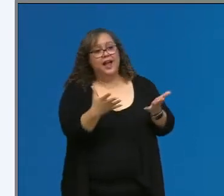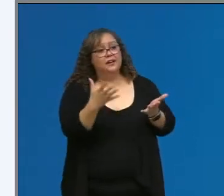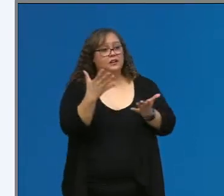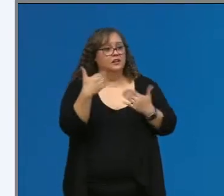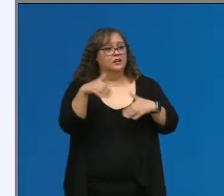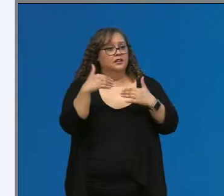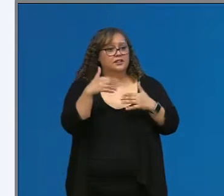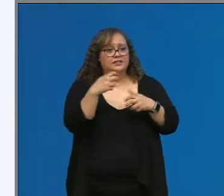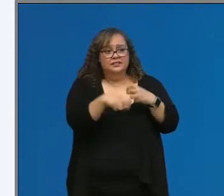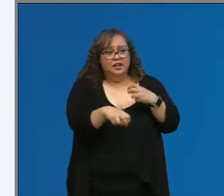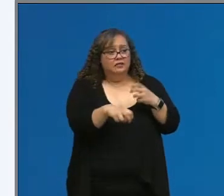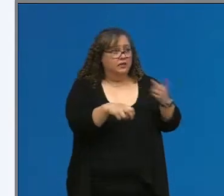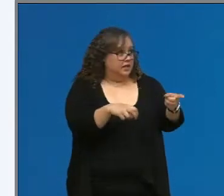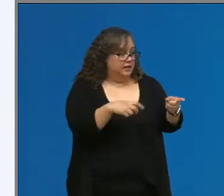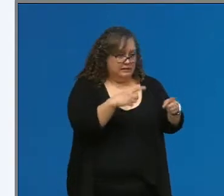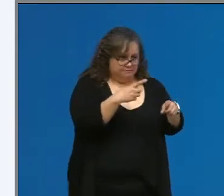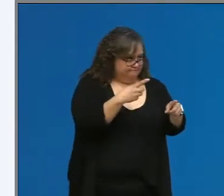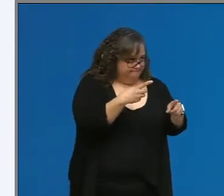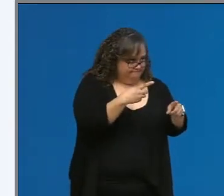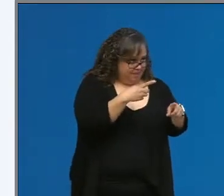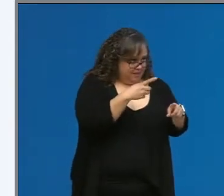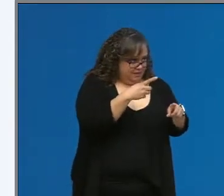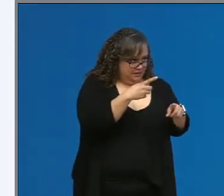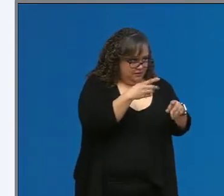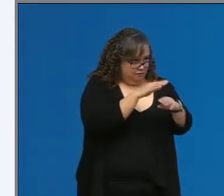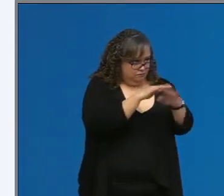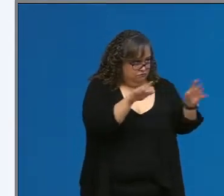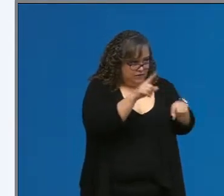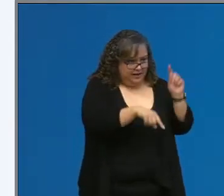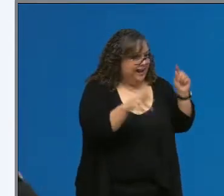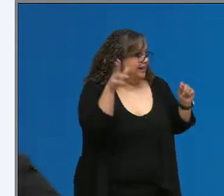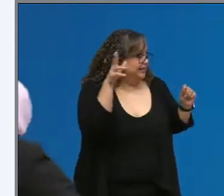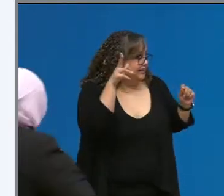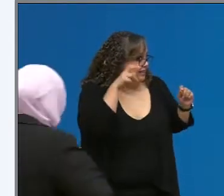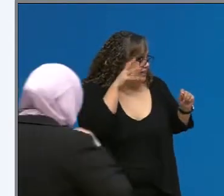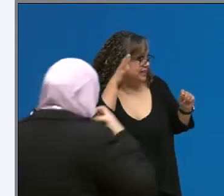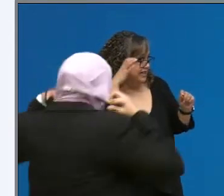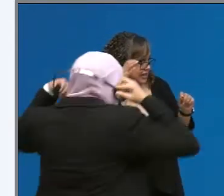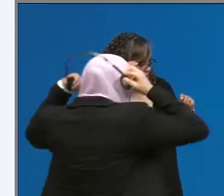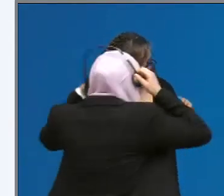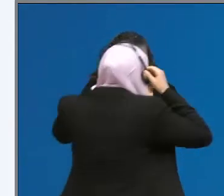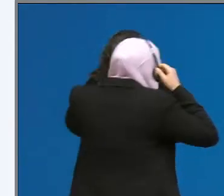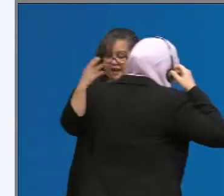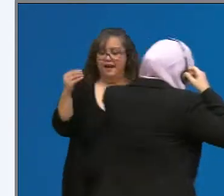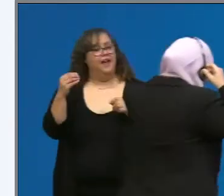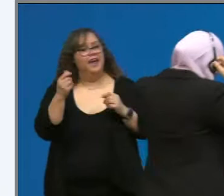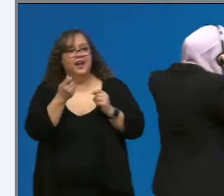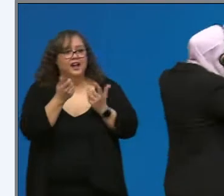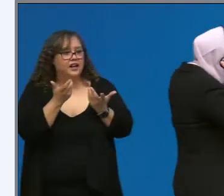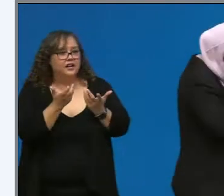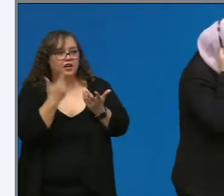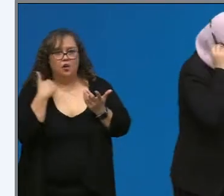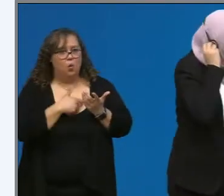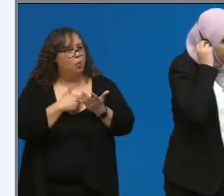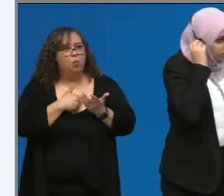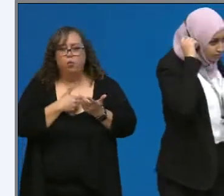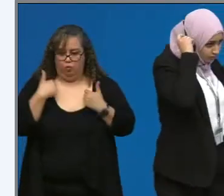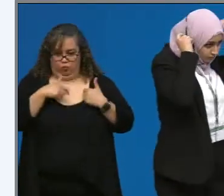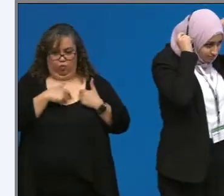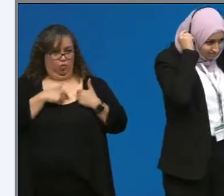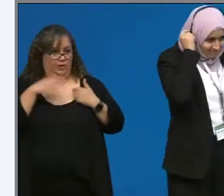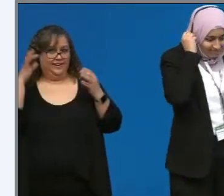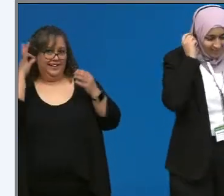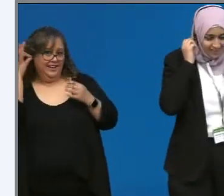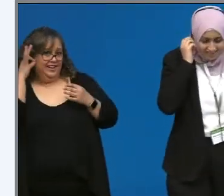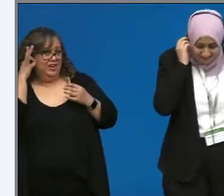are communicating with them in sign language. And by us, I mean individuals, where of course very few of us who are not involved with deaf people